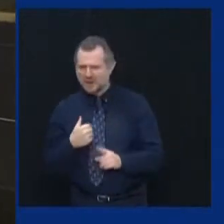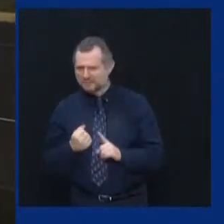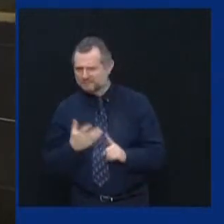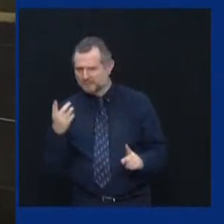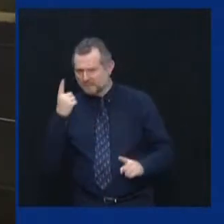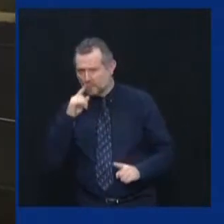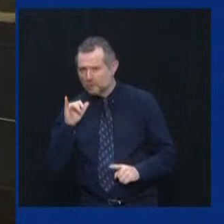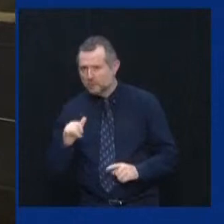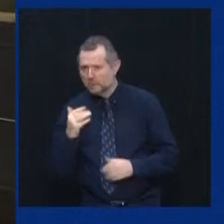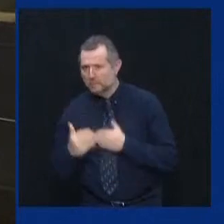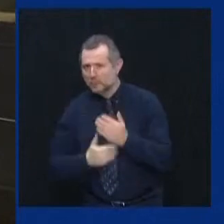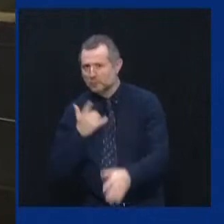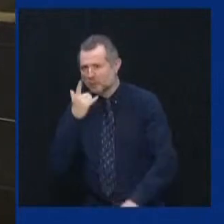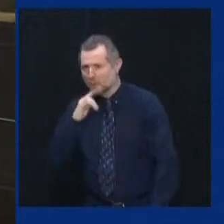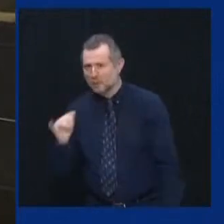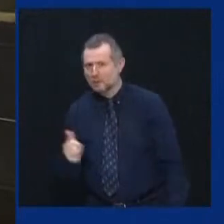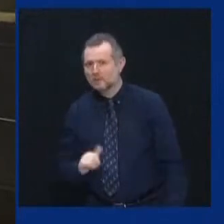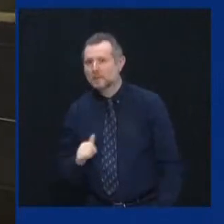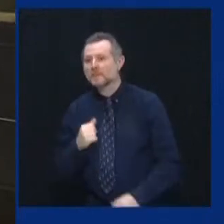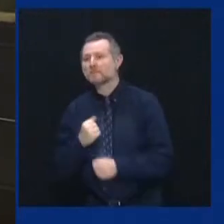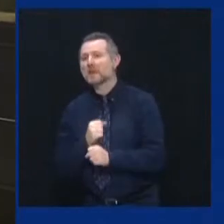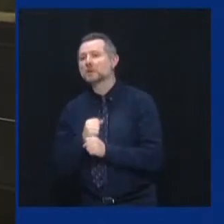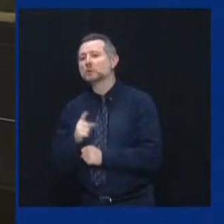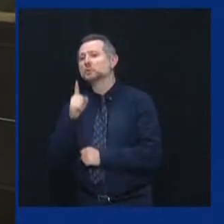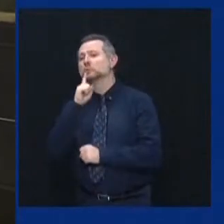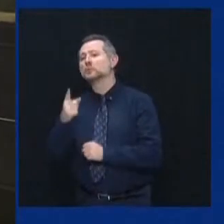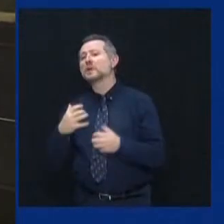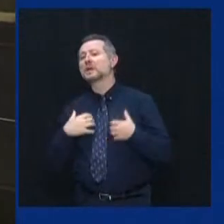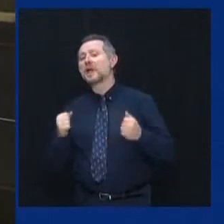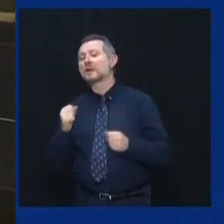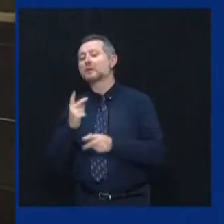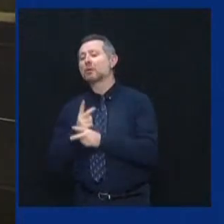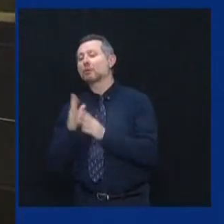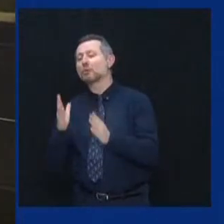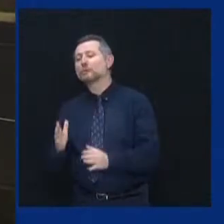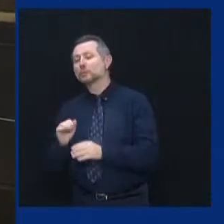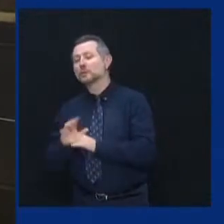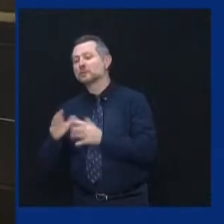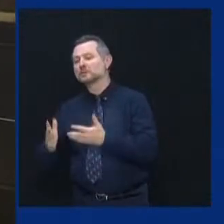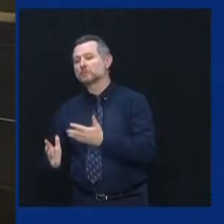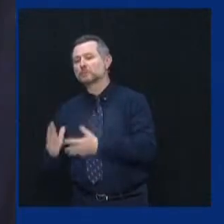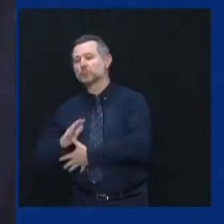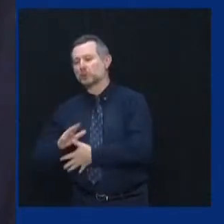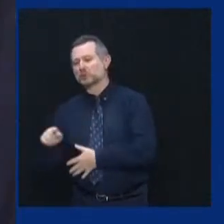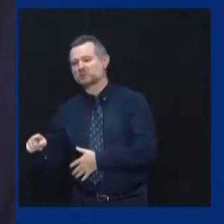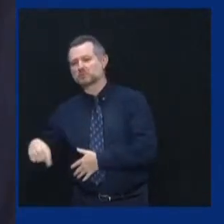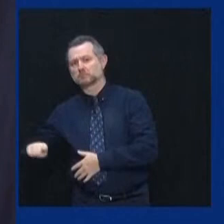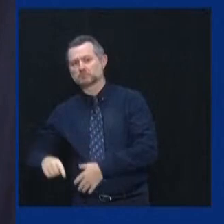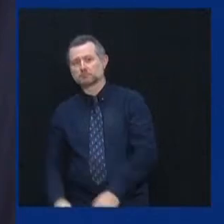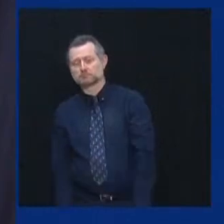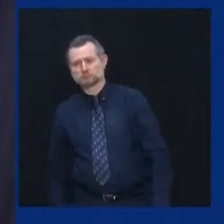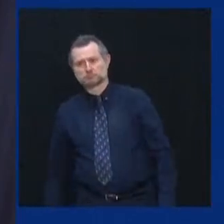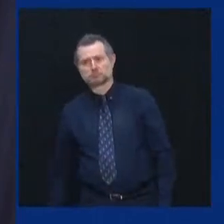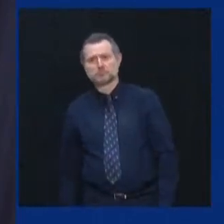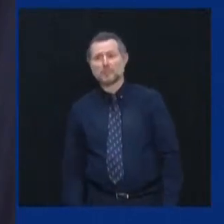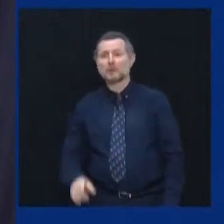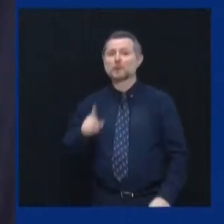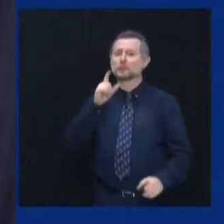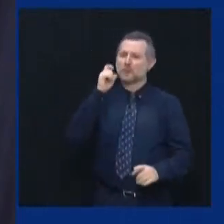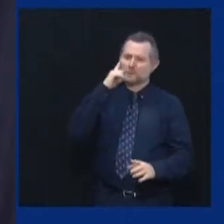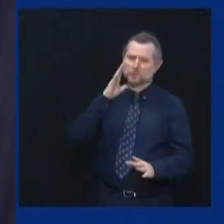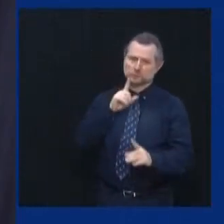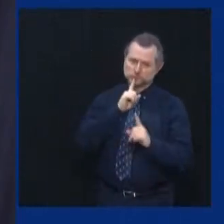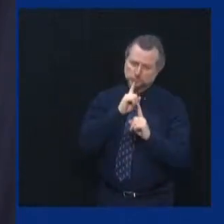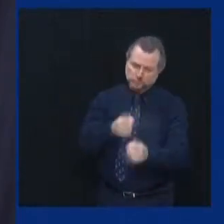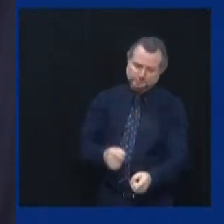would work in terms of making sure that healthcare workers are prioritized? Yeah. The